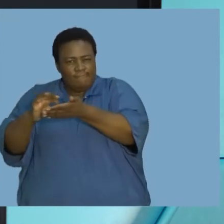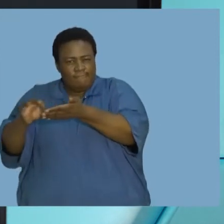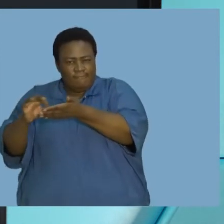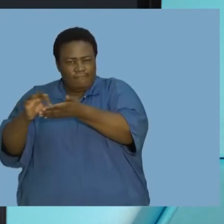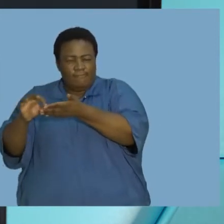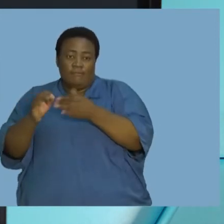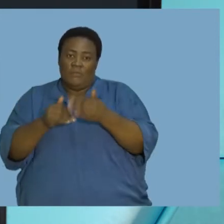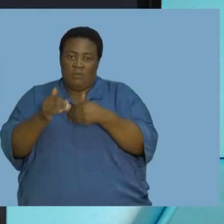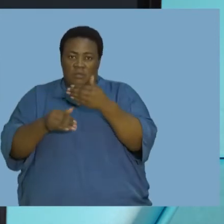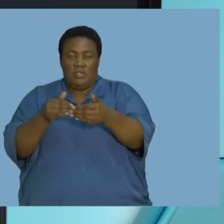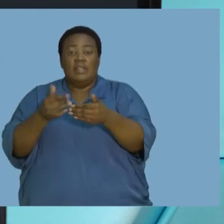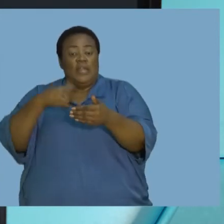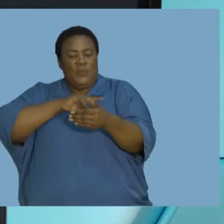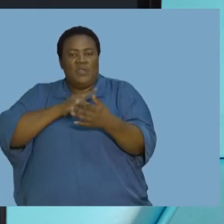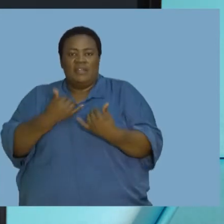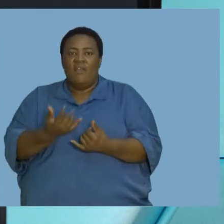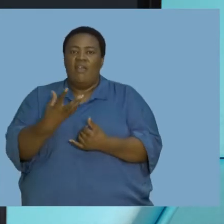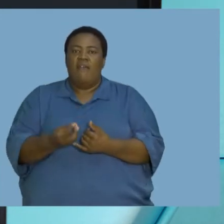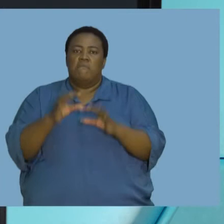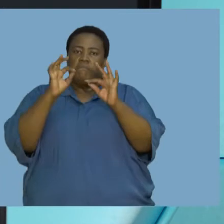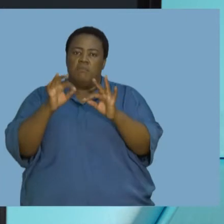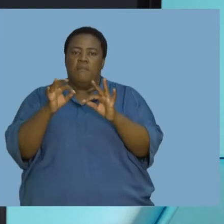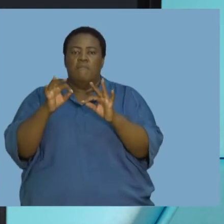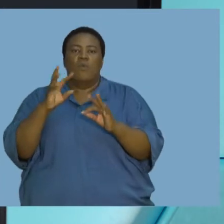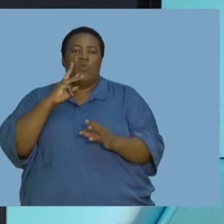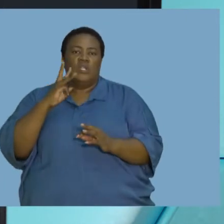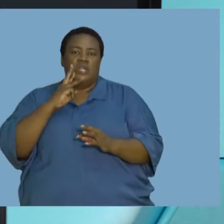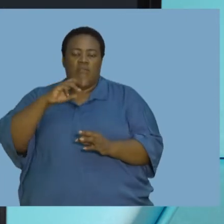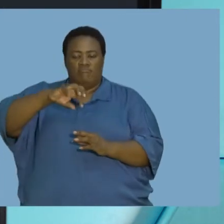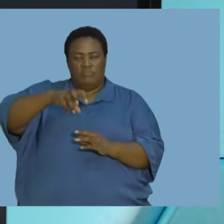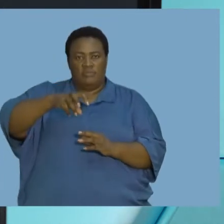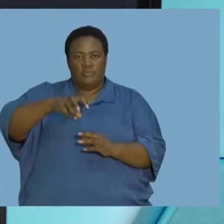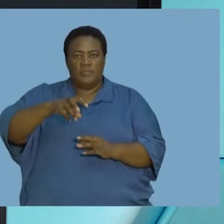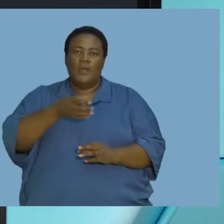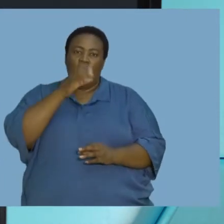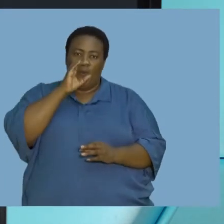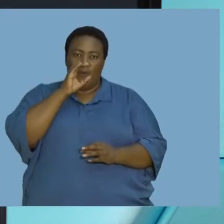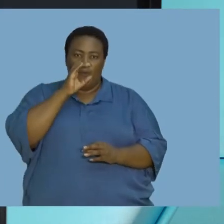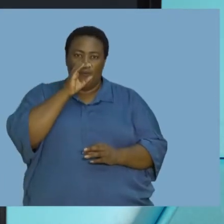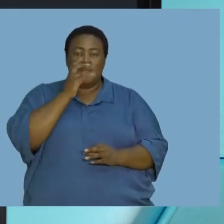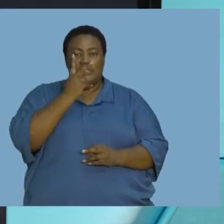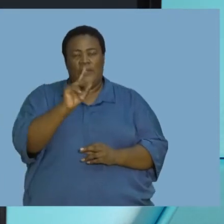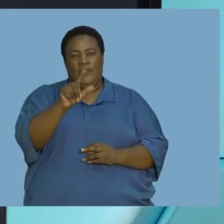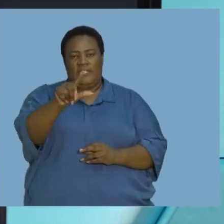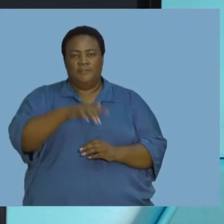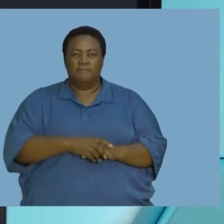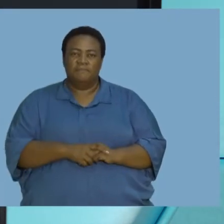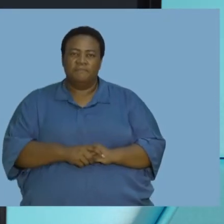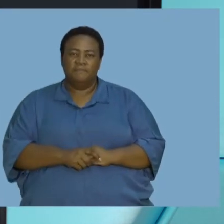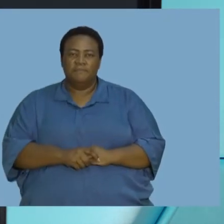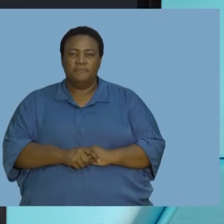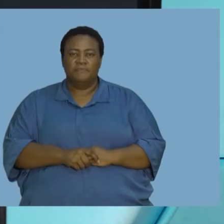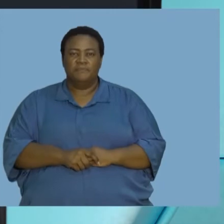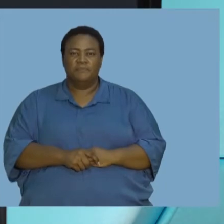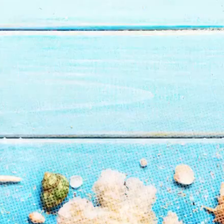of purification and processing that we're able to have potable water in our taps. So hydrate and see you after the